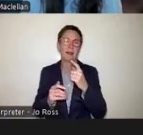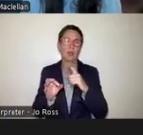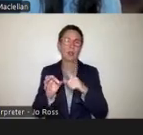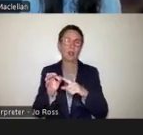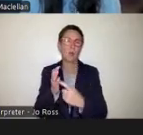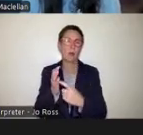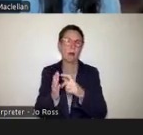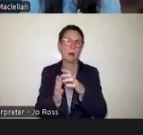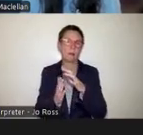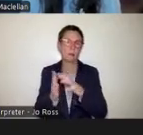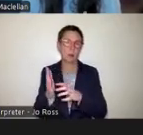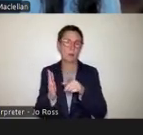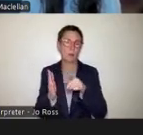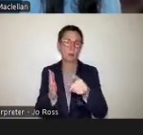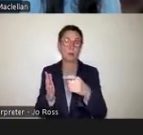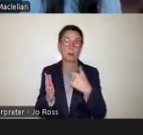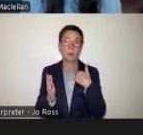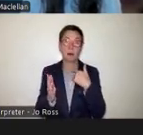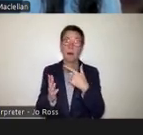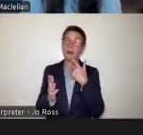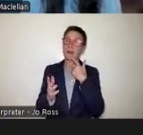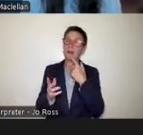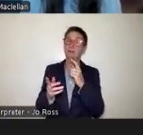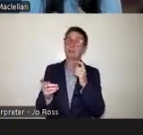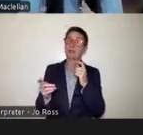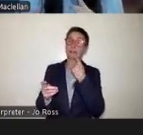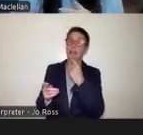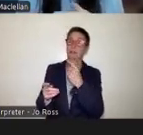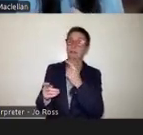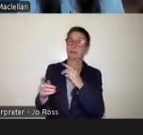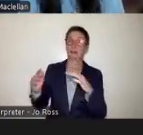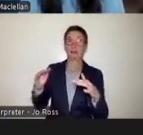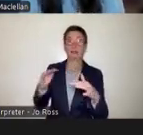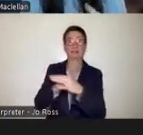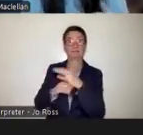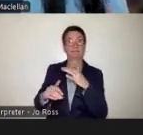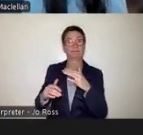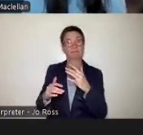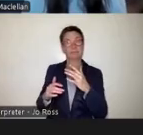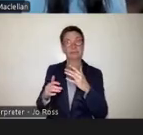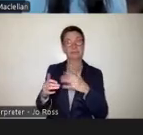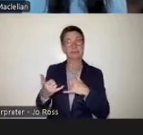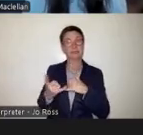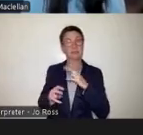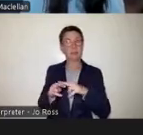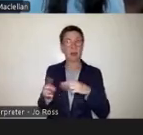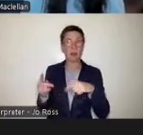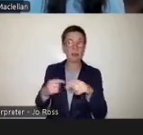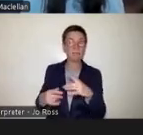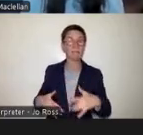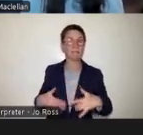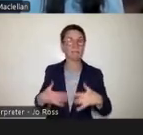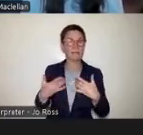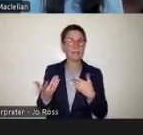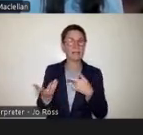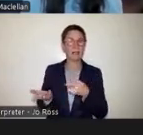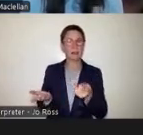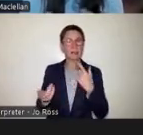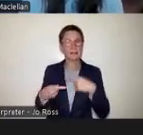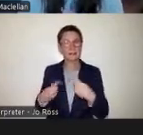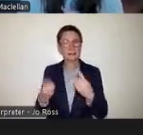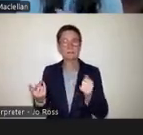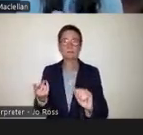reported a real shift in staff ethos around the kind of their thoughts around what they should be using the space for, the exhibitions